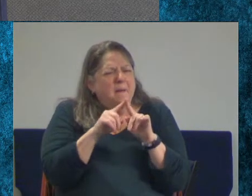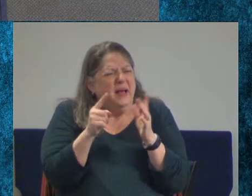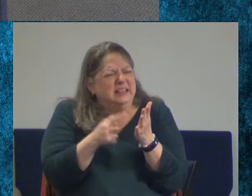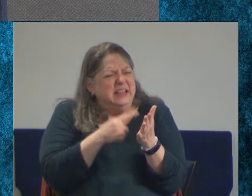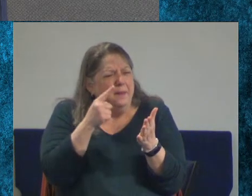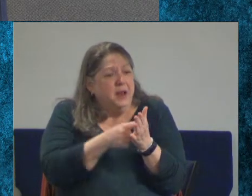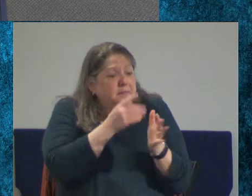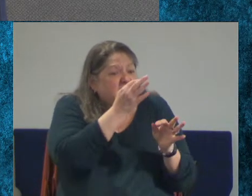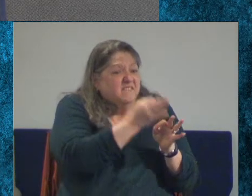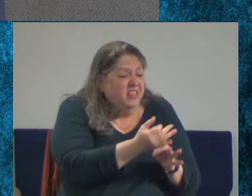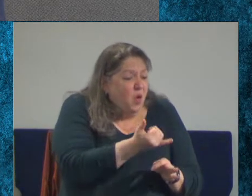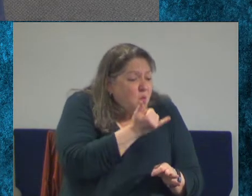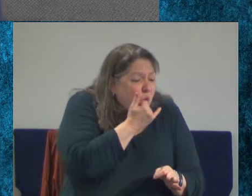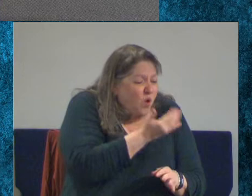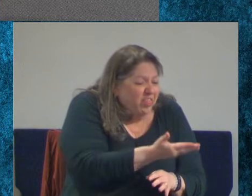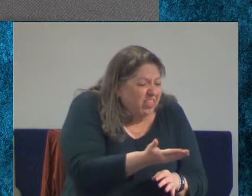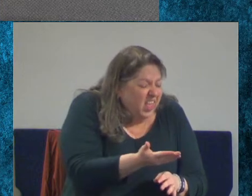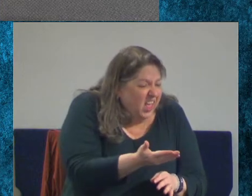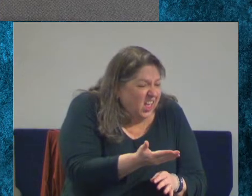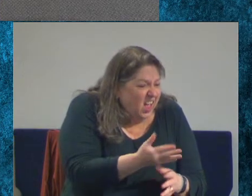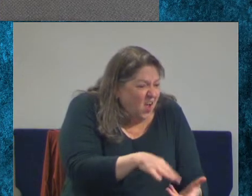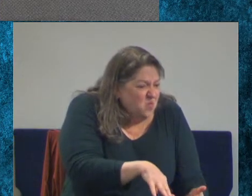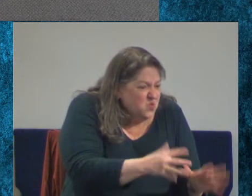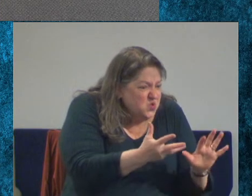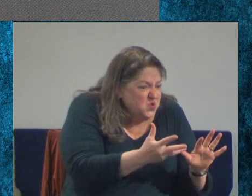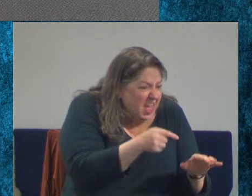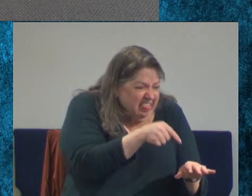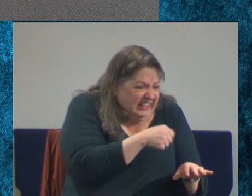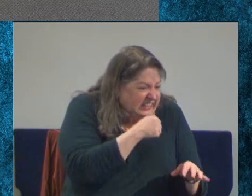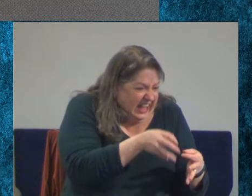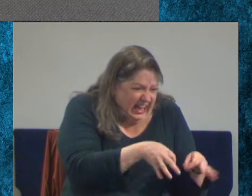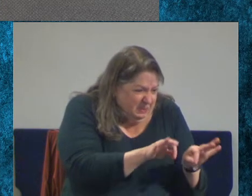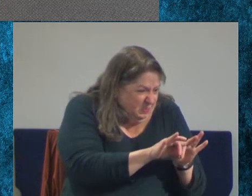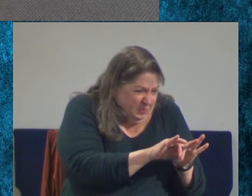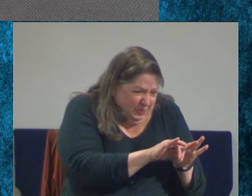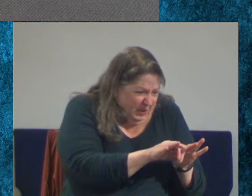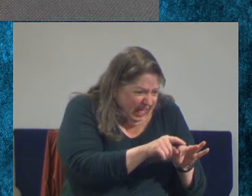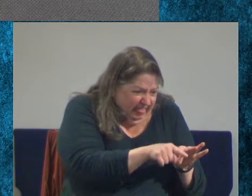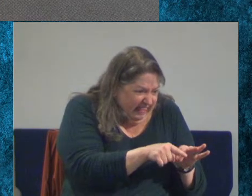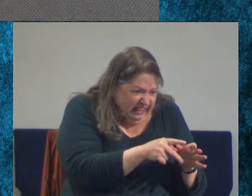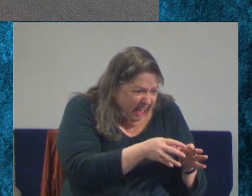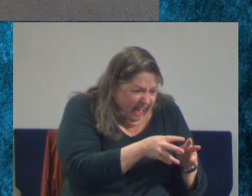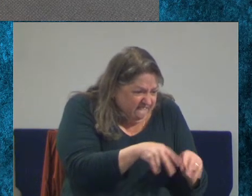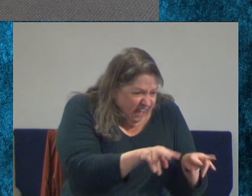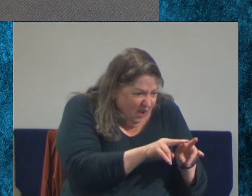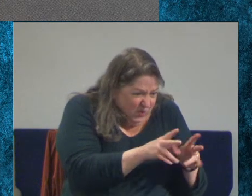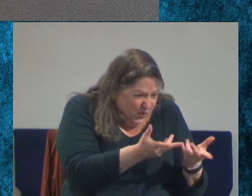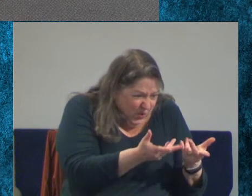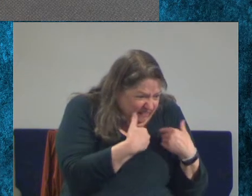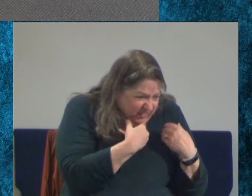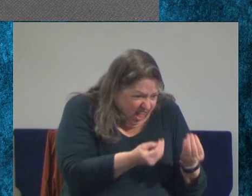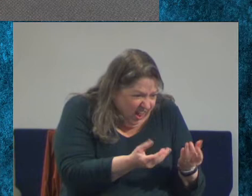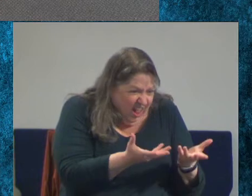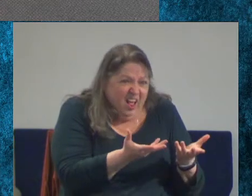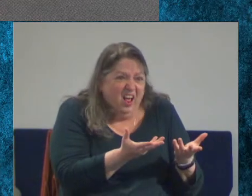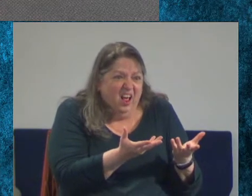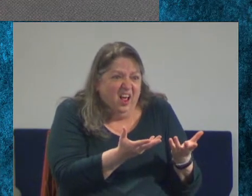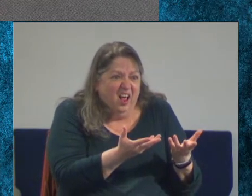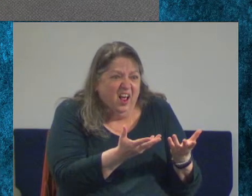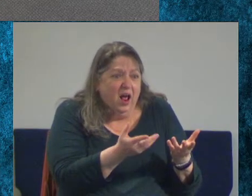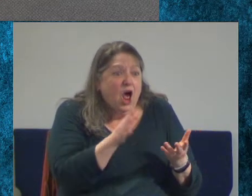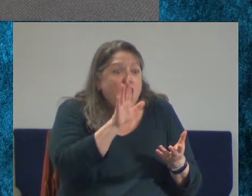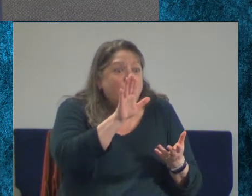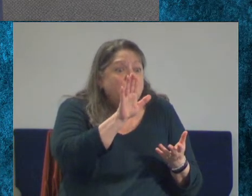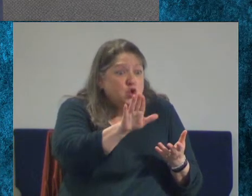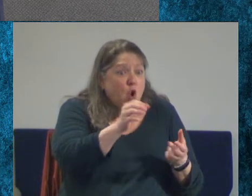not valuable. It is disastrous. You may have faith, all the faith you can muster, in the brakes of your